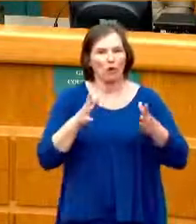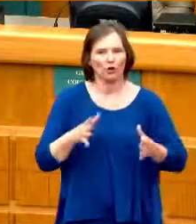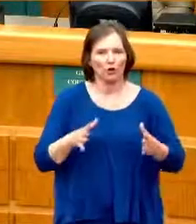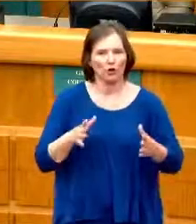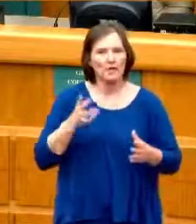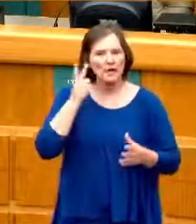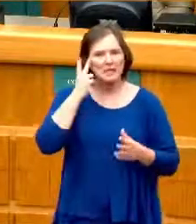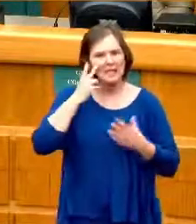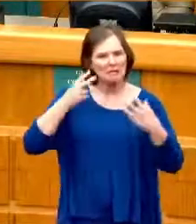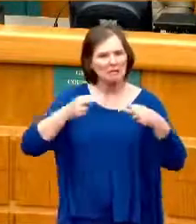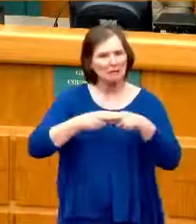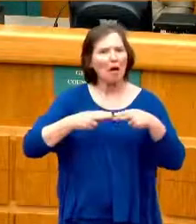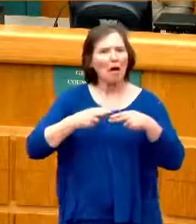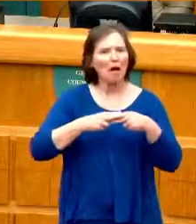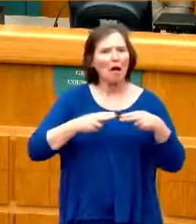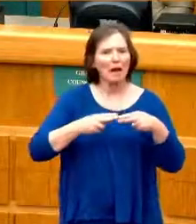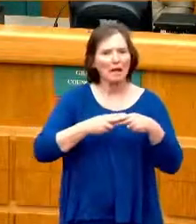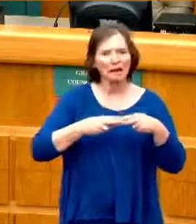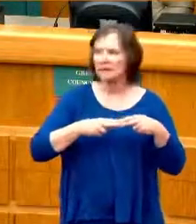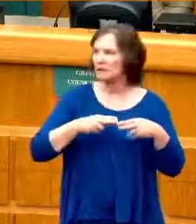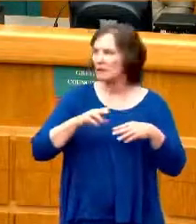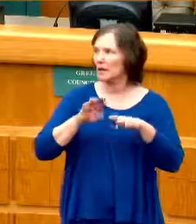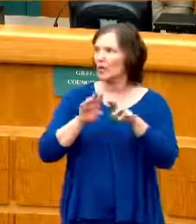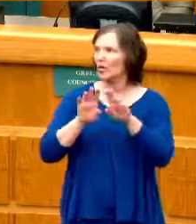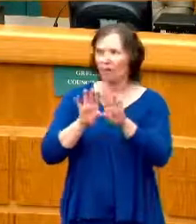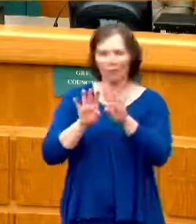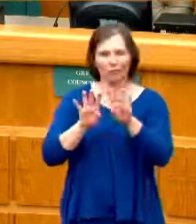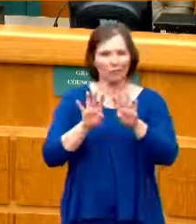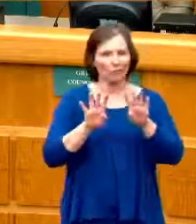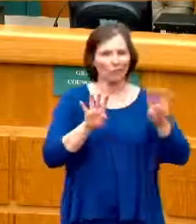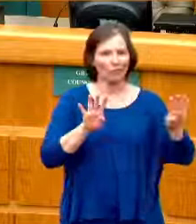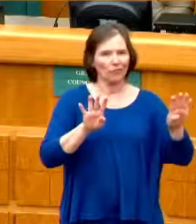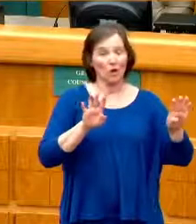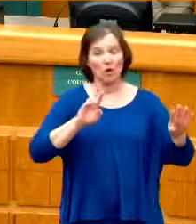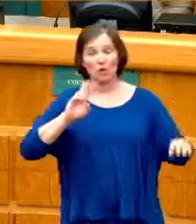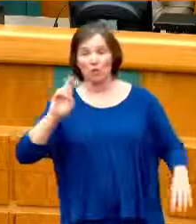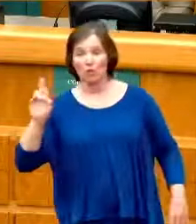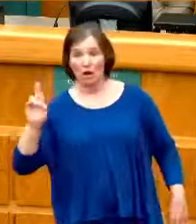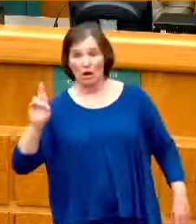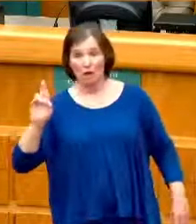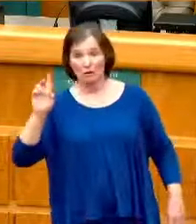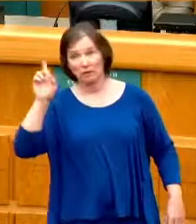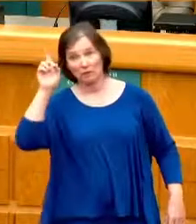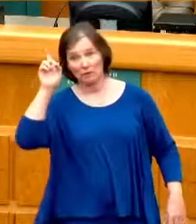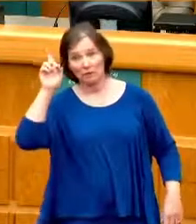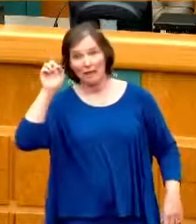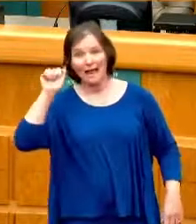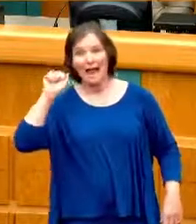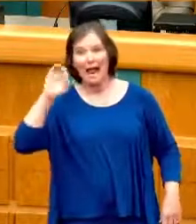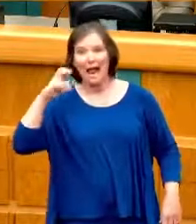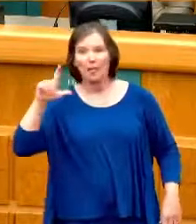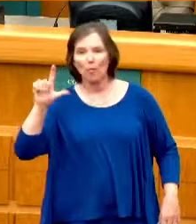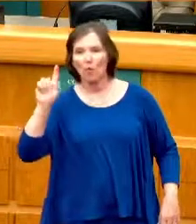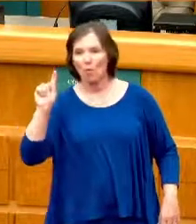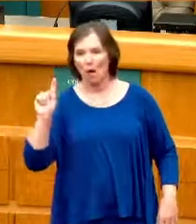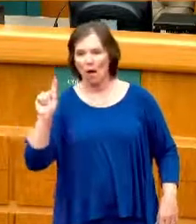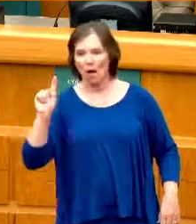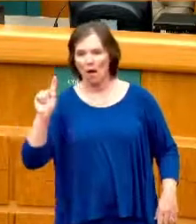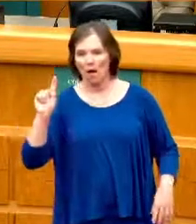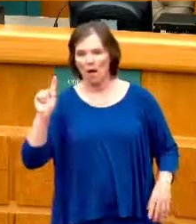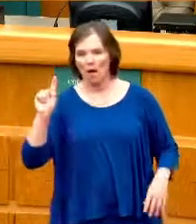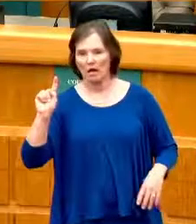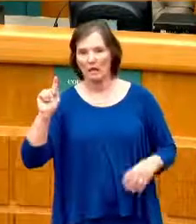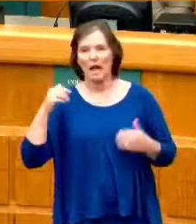graph that we start with. And on the right side, the week ending in April 1st, 2021, there